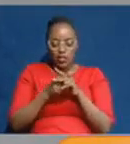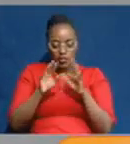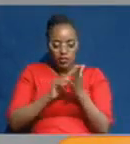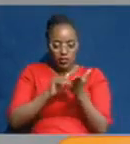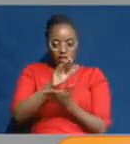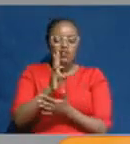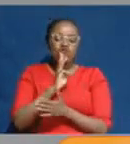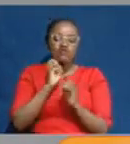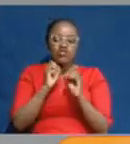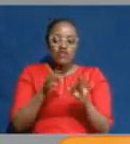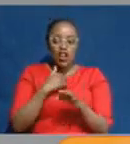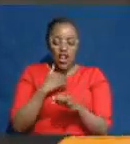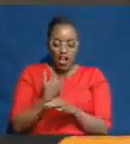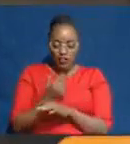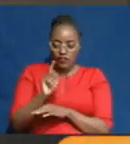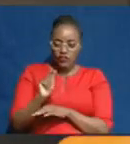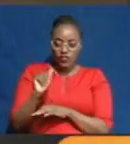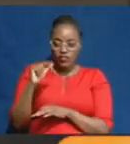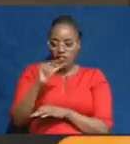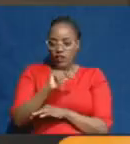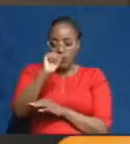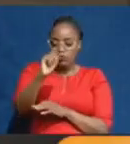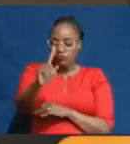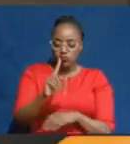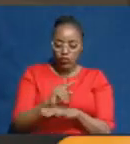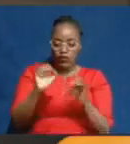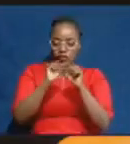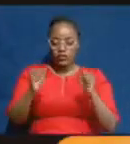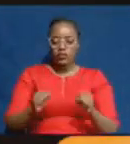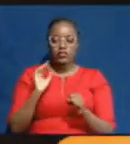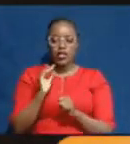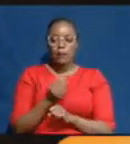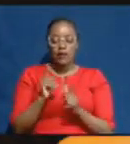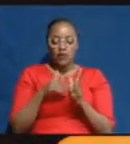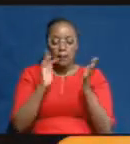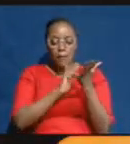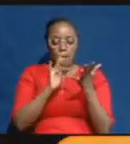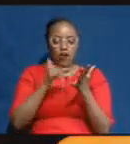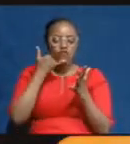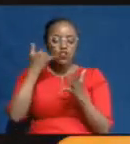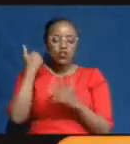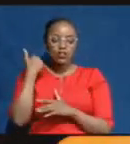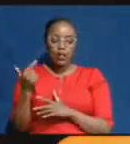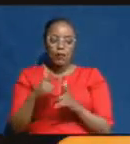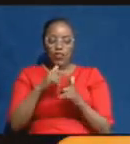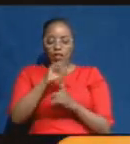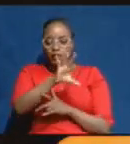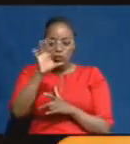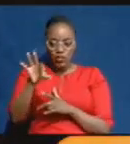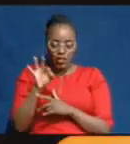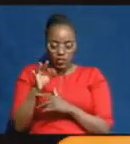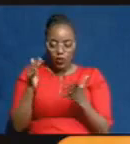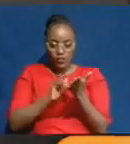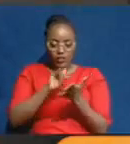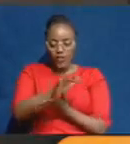water. If you don't have a tag, you can just come into our system, key in your phone number, select the outlet,